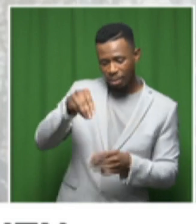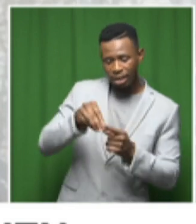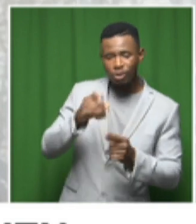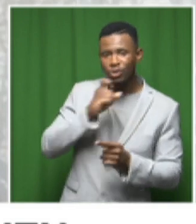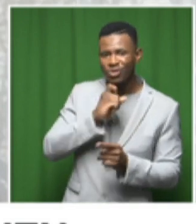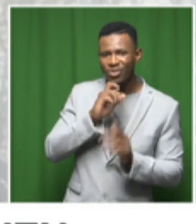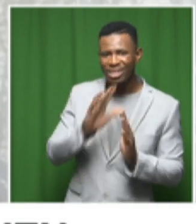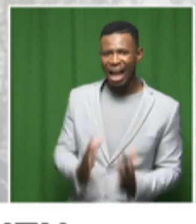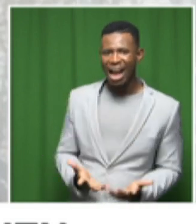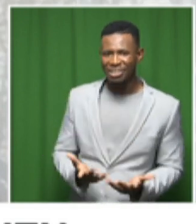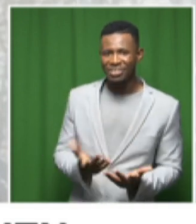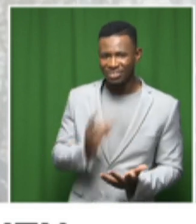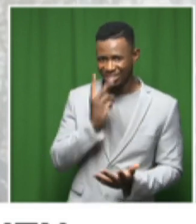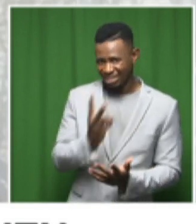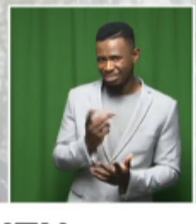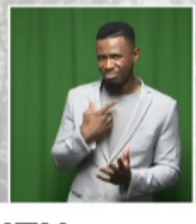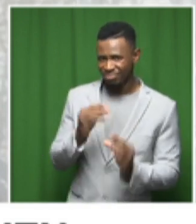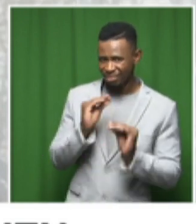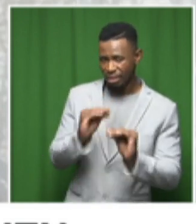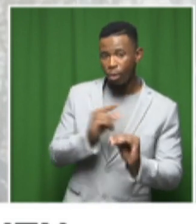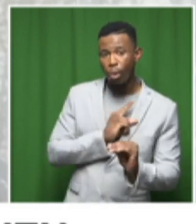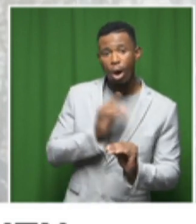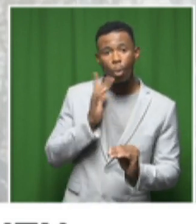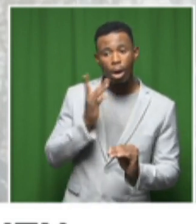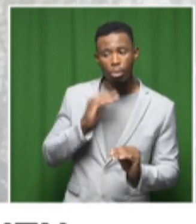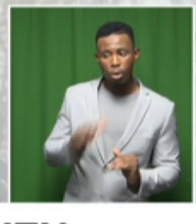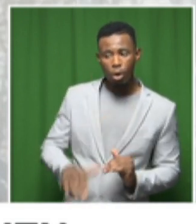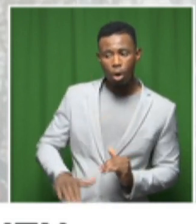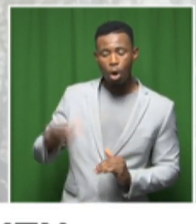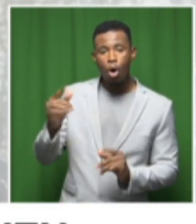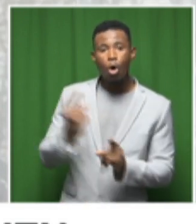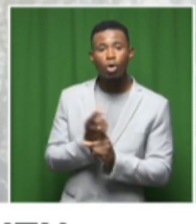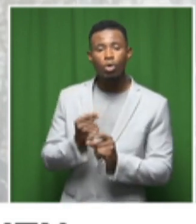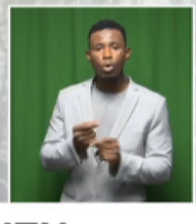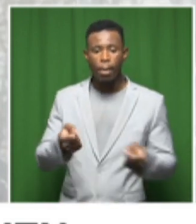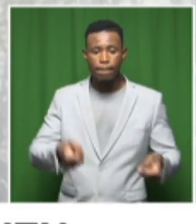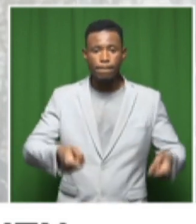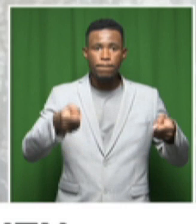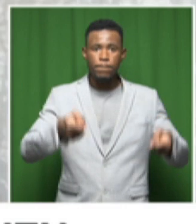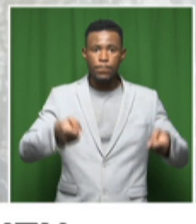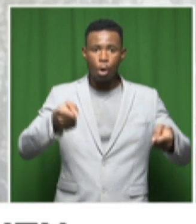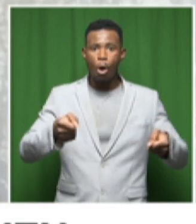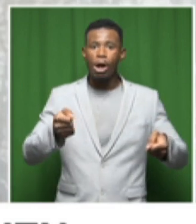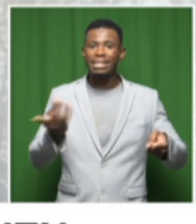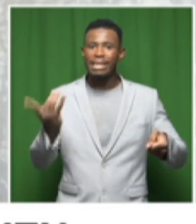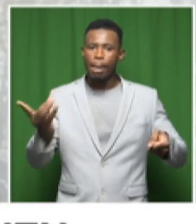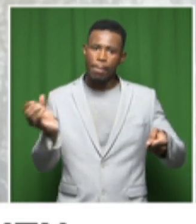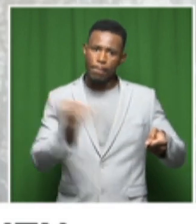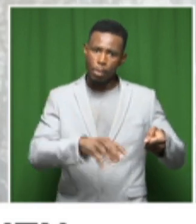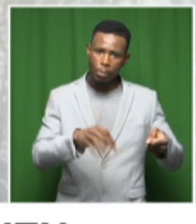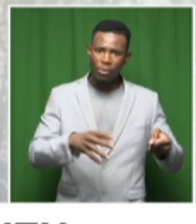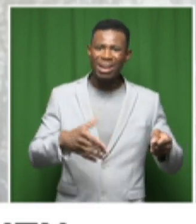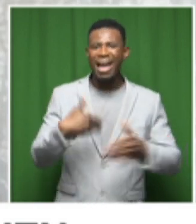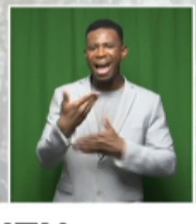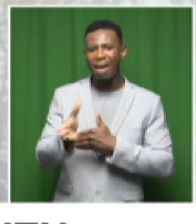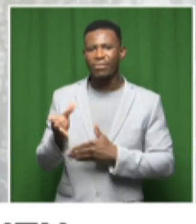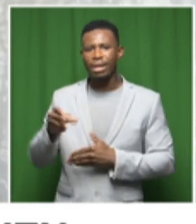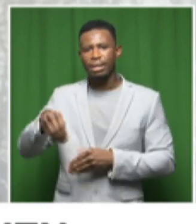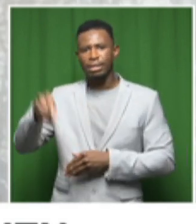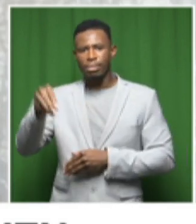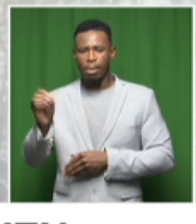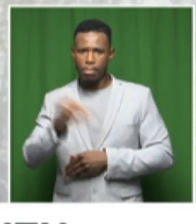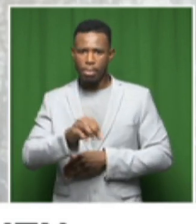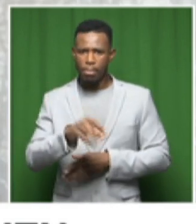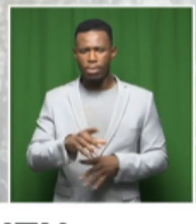you instead, because when you were growing up, you would put your meat in your pot first and then add your spices after, whereas I would teach you